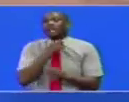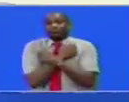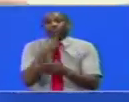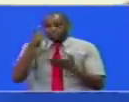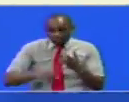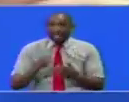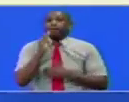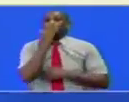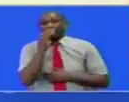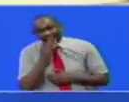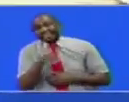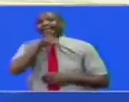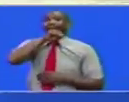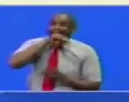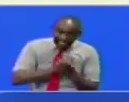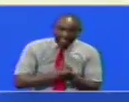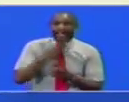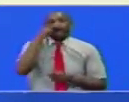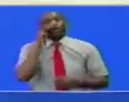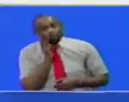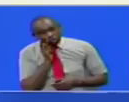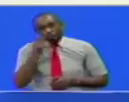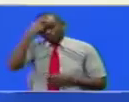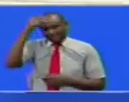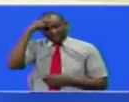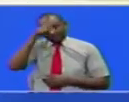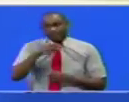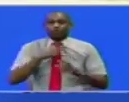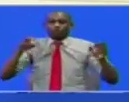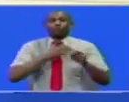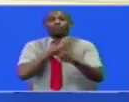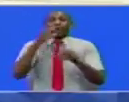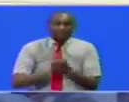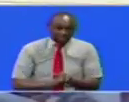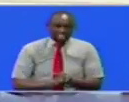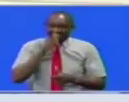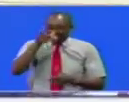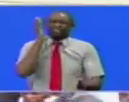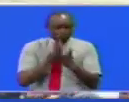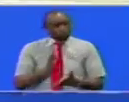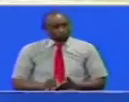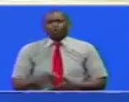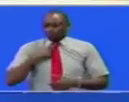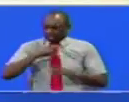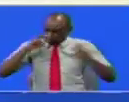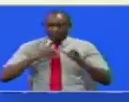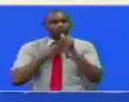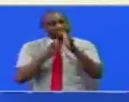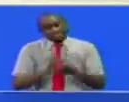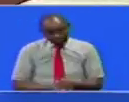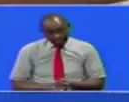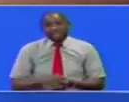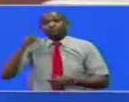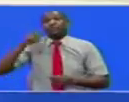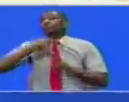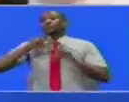kusema Mudavadi, Raila, Kalonzo, Weta wanatafuta uongozi. That is true. Tunatafuta uongozi. Na